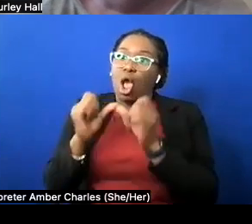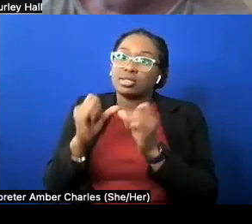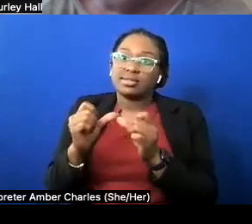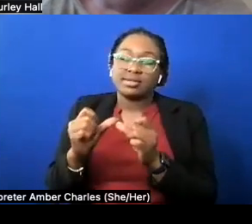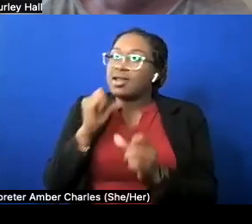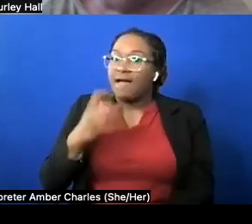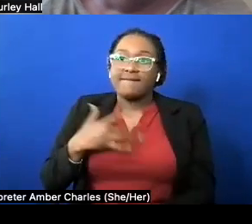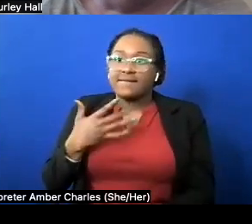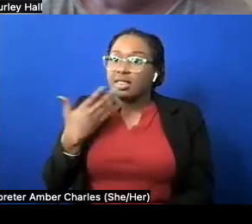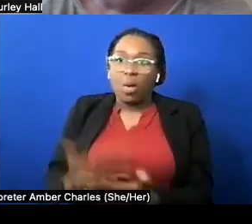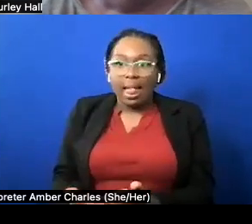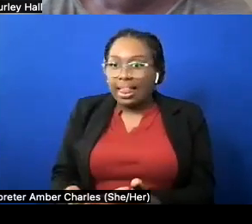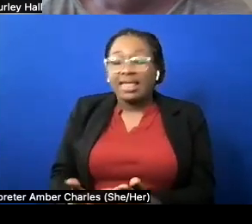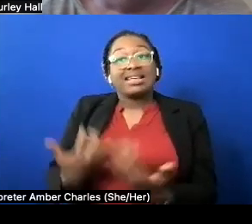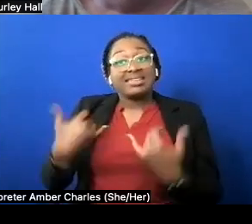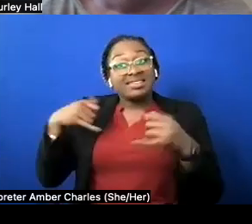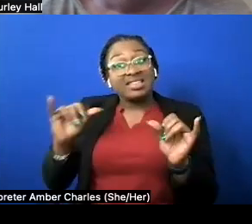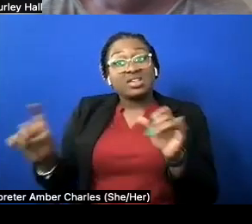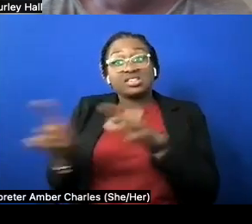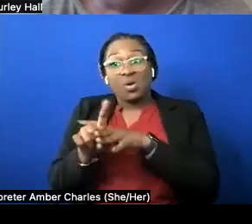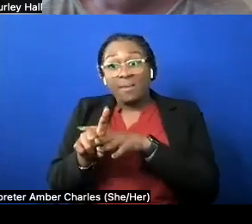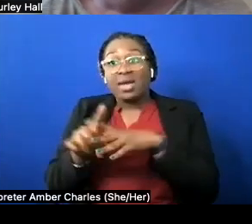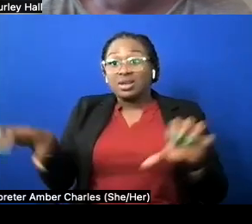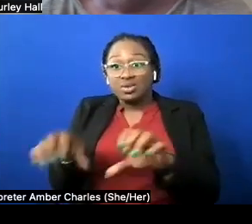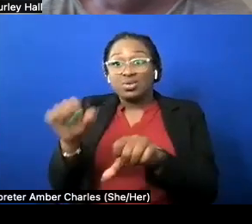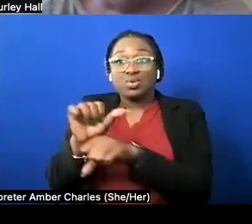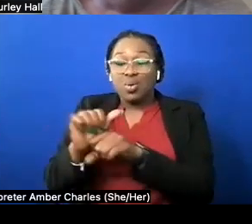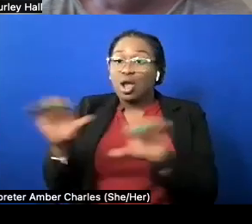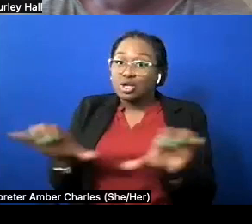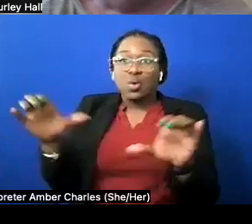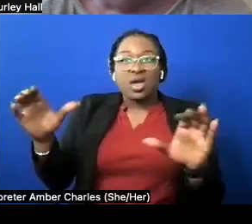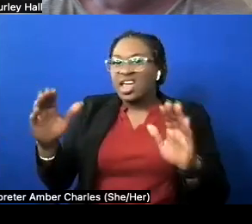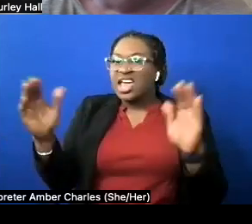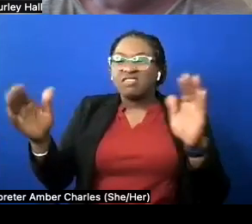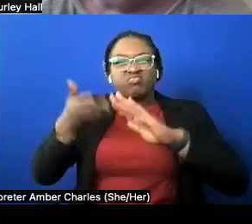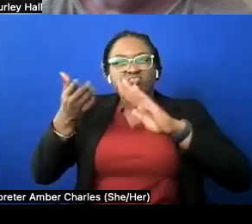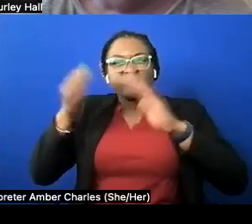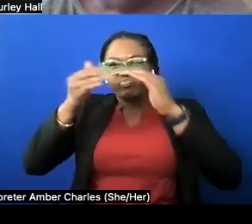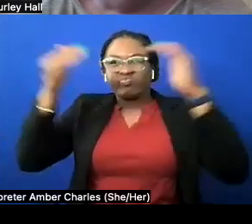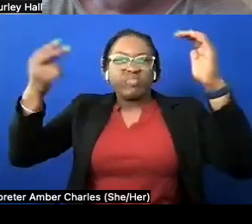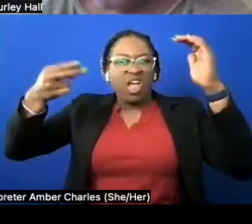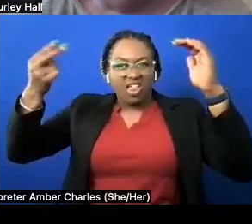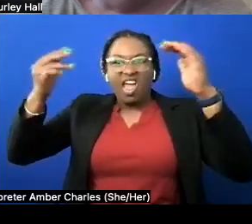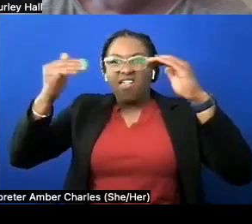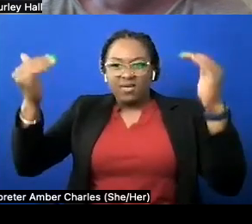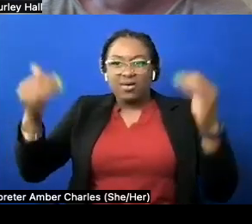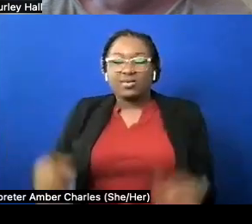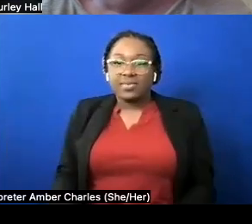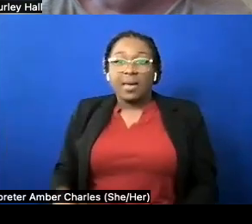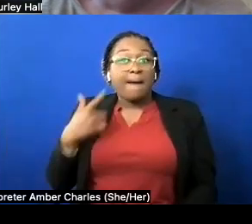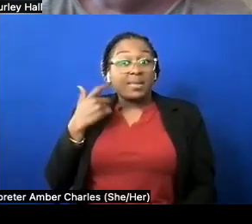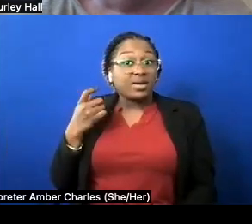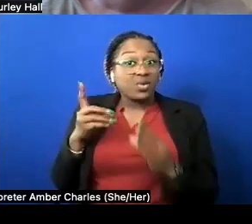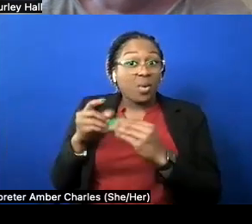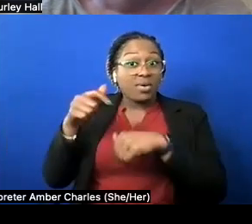unwell and still show up and do this work and do it at a high level, right? Because one more time,